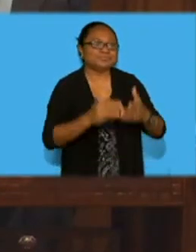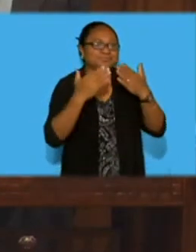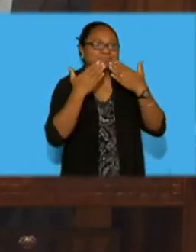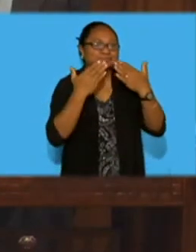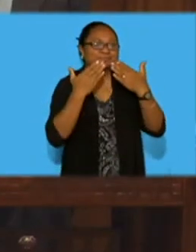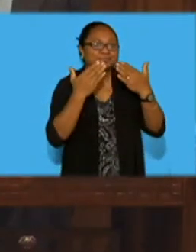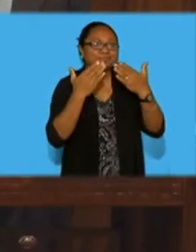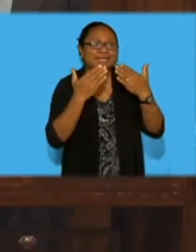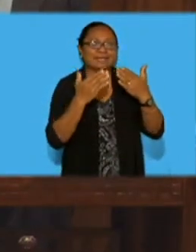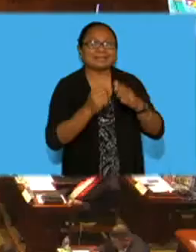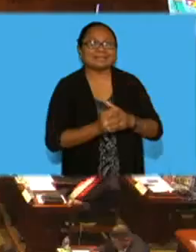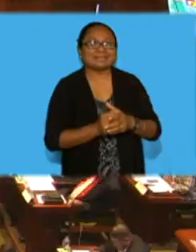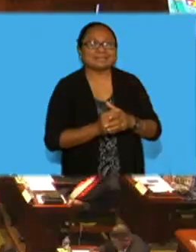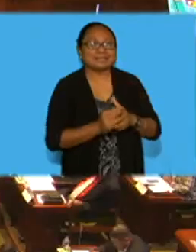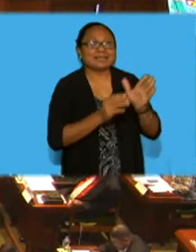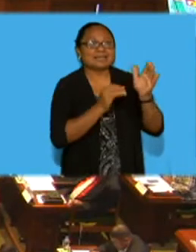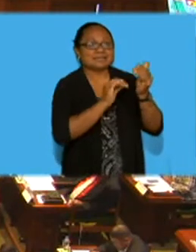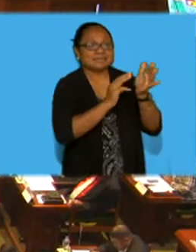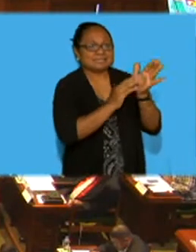Singh.